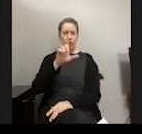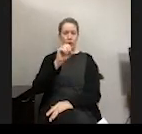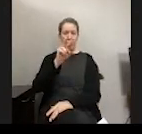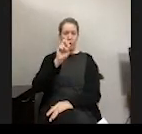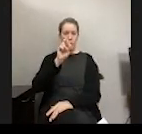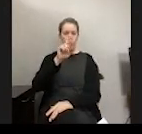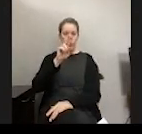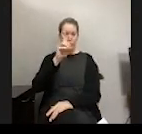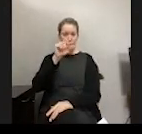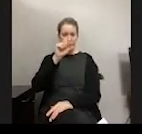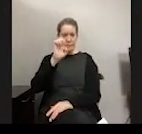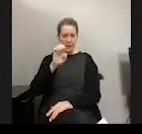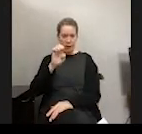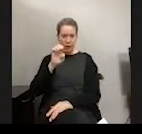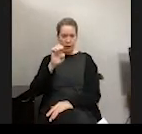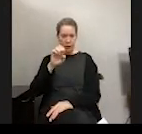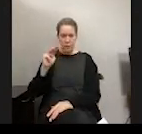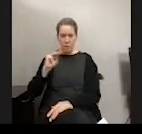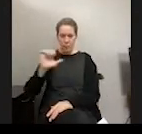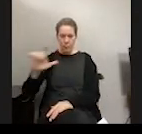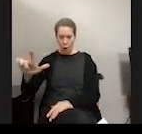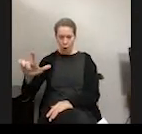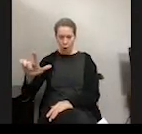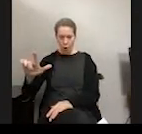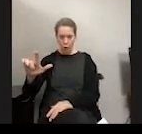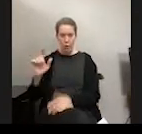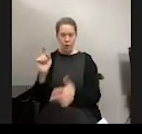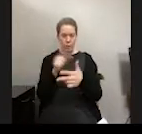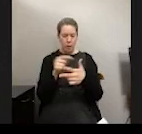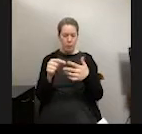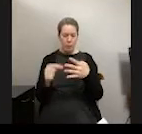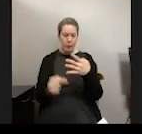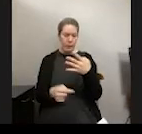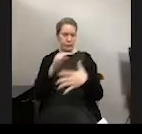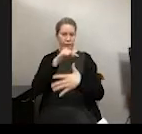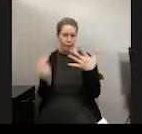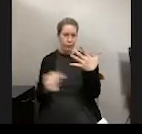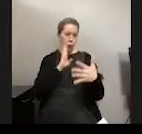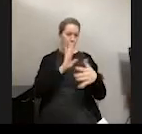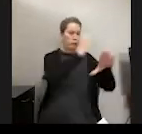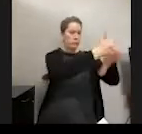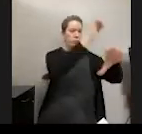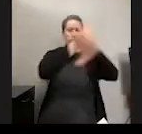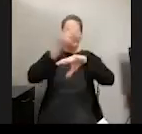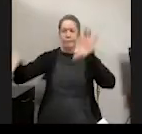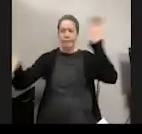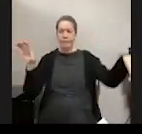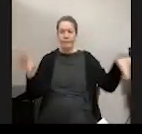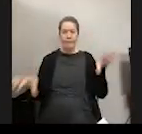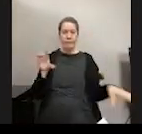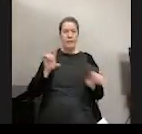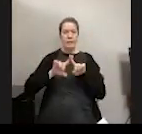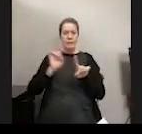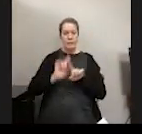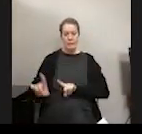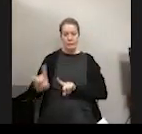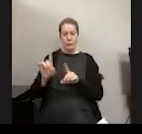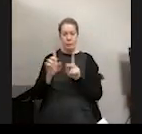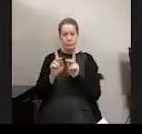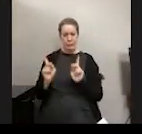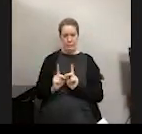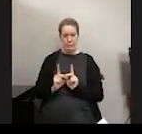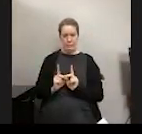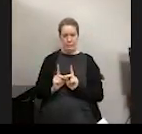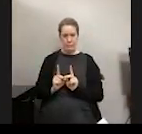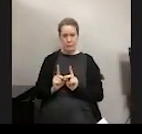York, Downsview, and then Scarborough Town Center in Scarborough, and then downtown will be Union Station. So these are places that